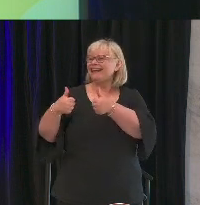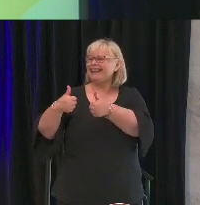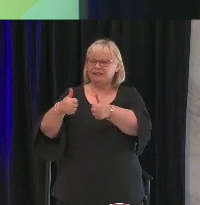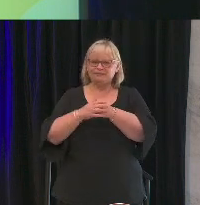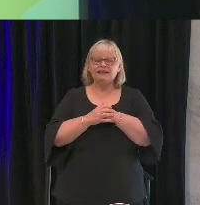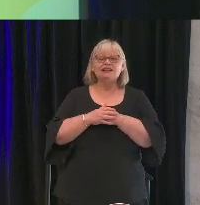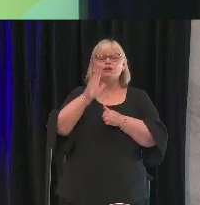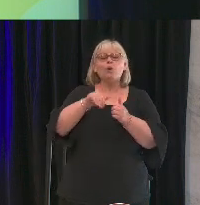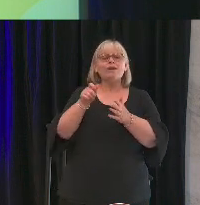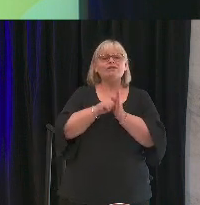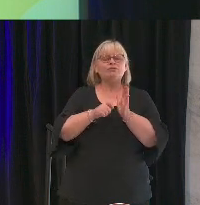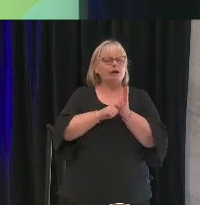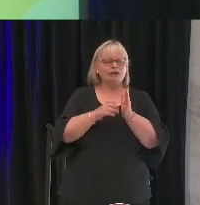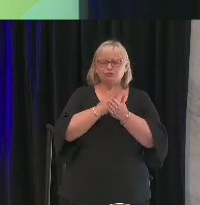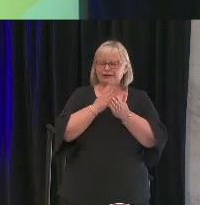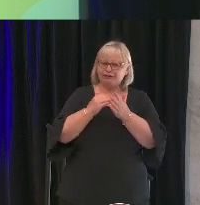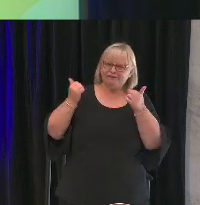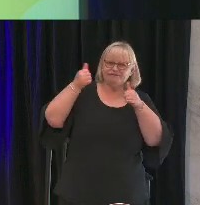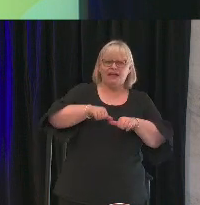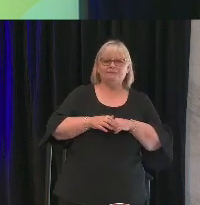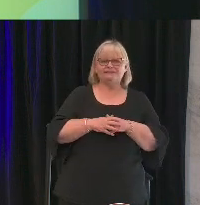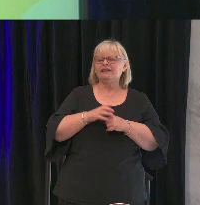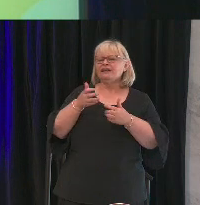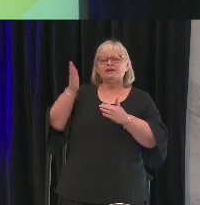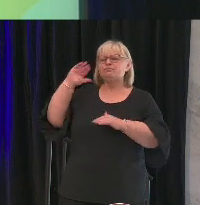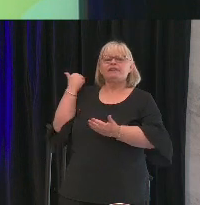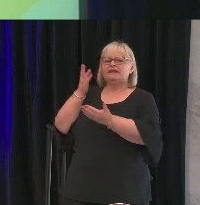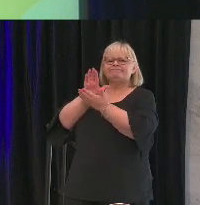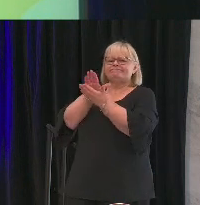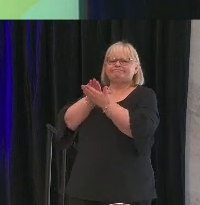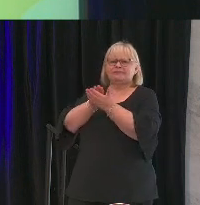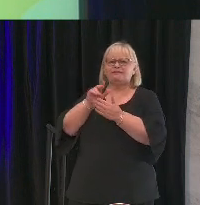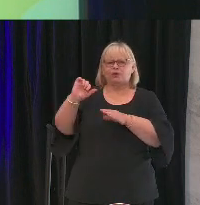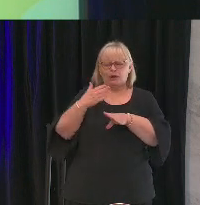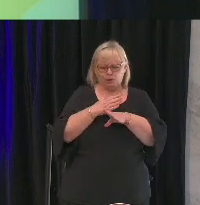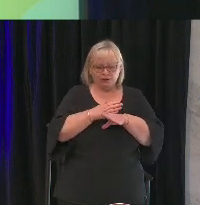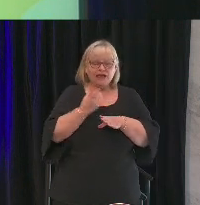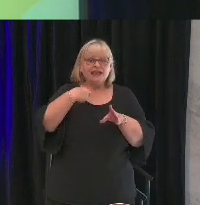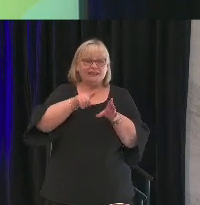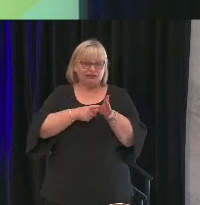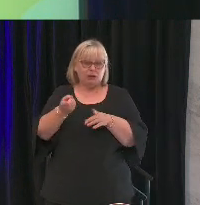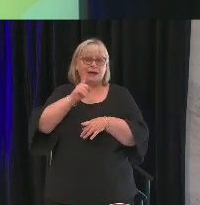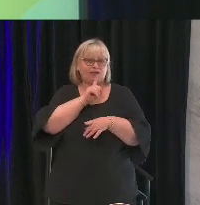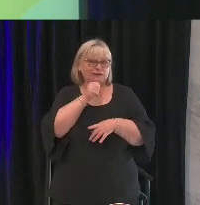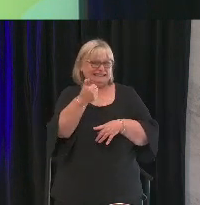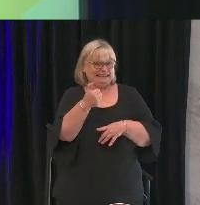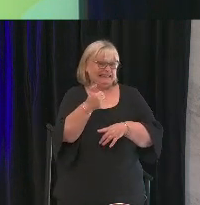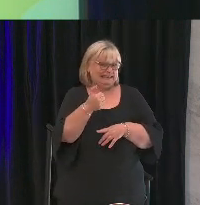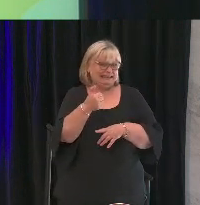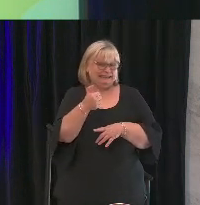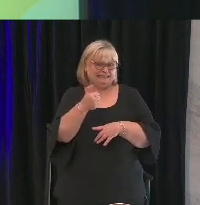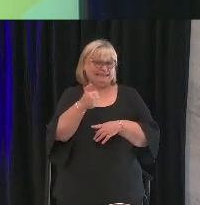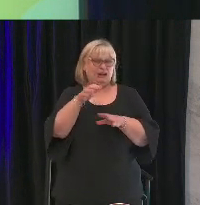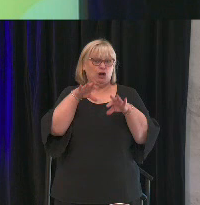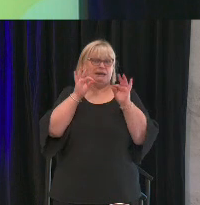year are well established in their field and have been lauded for their previous works. This year, 106 entries were considered